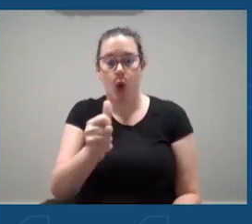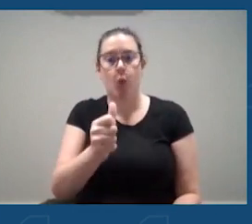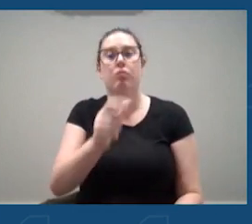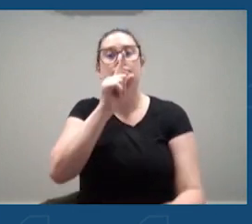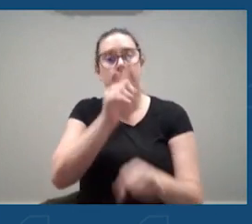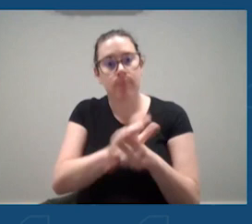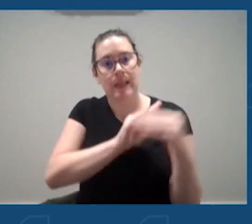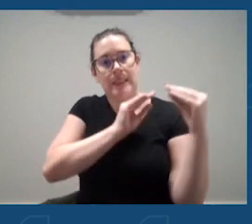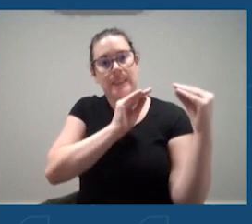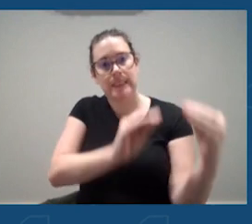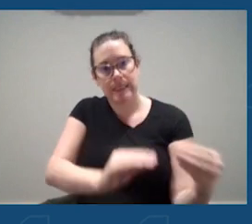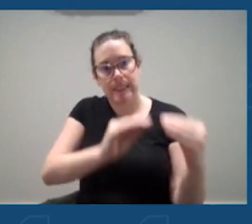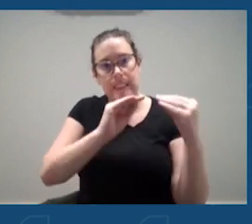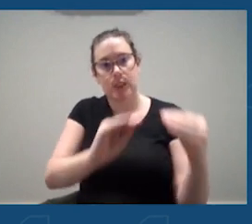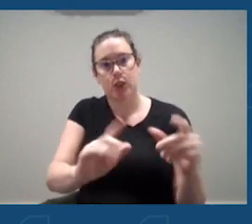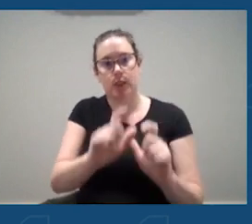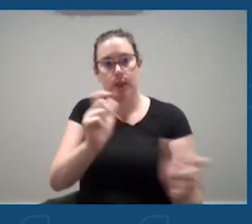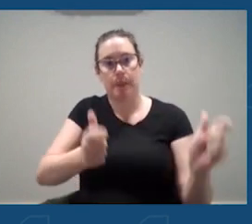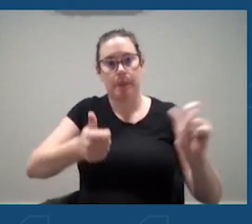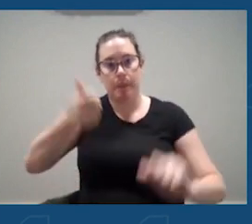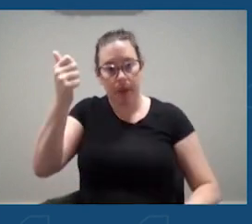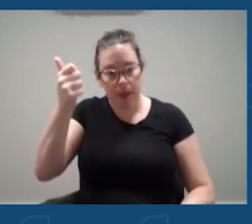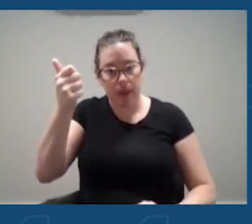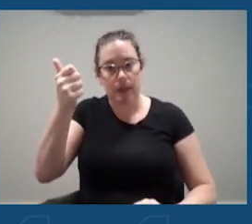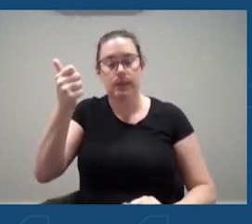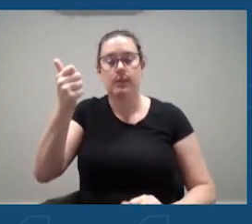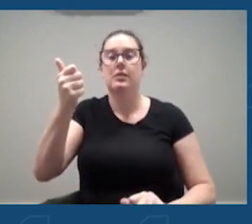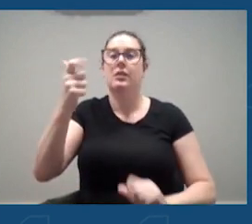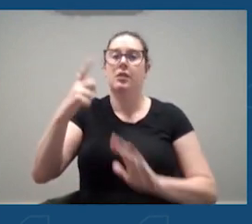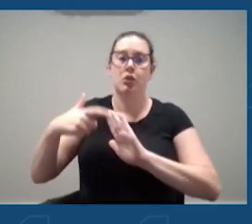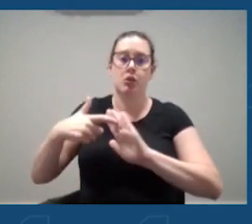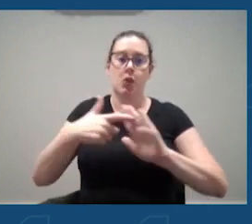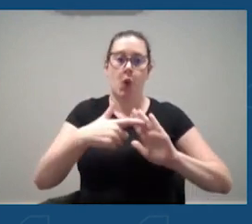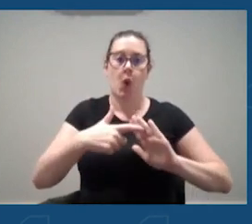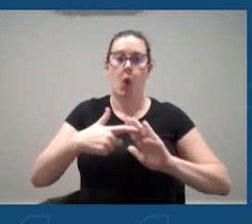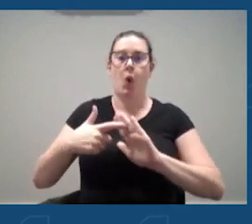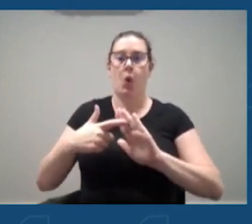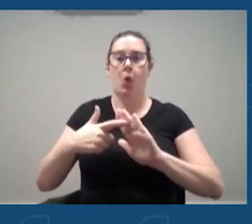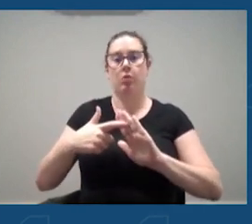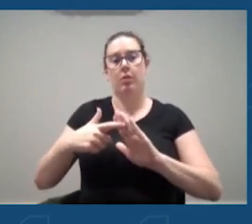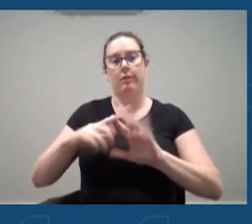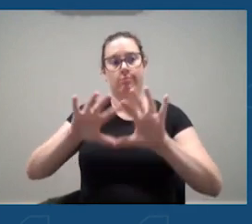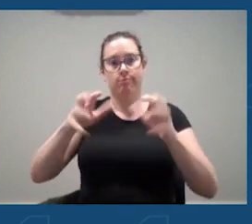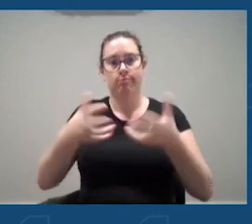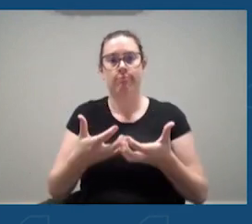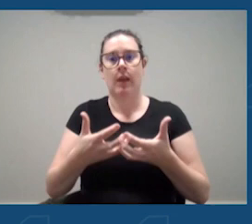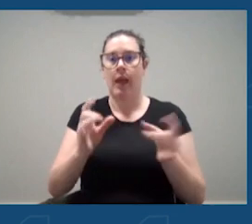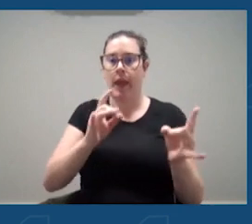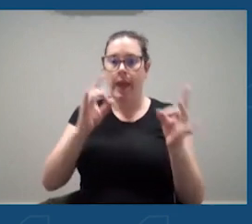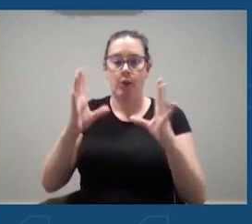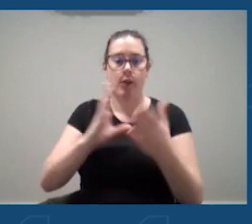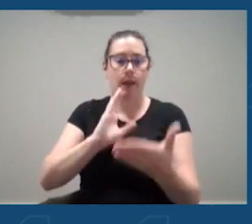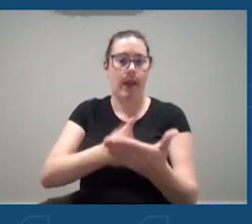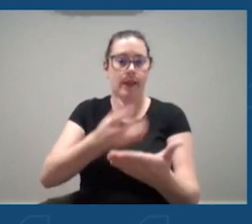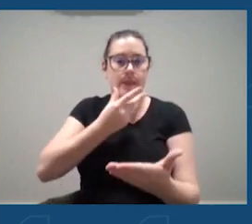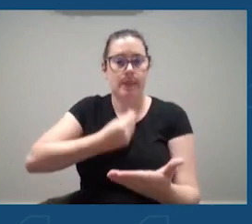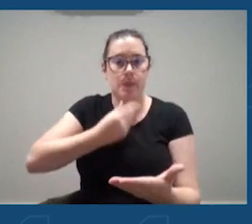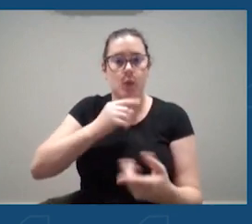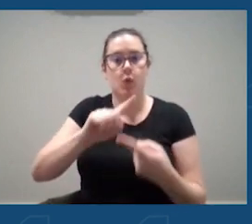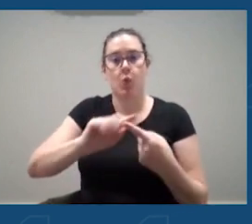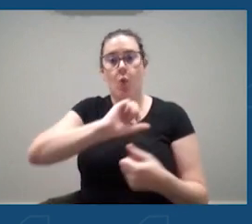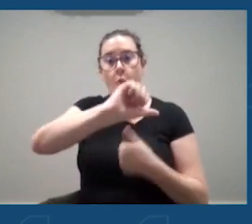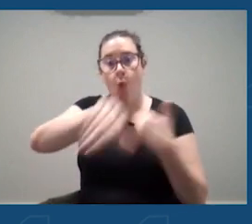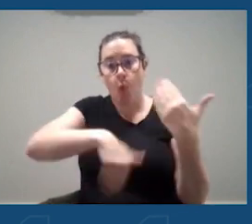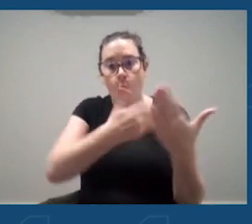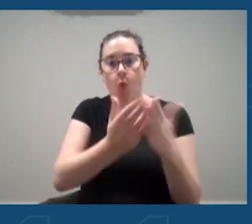the lessons of the largest instance of state-sanctioned hatred and anti-Semitism to all of our students.